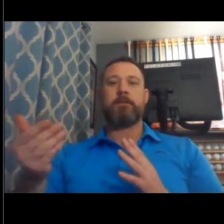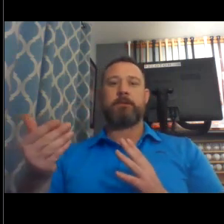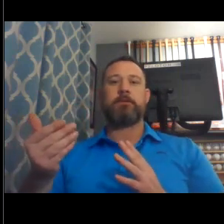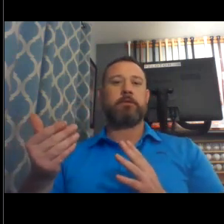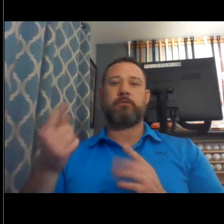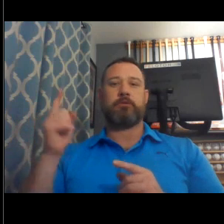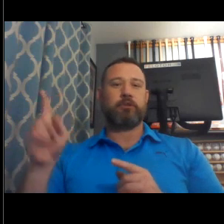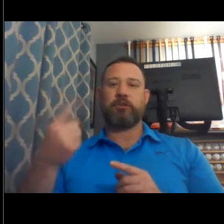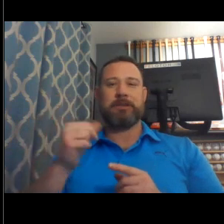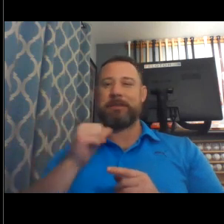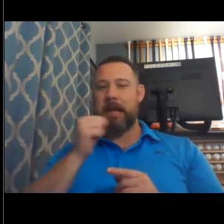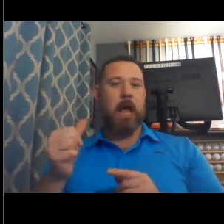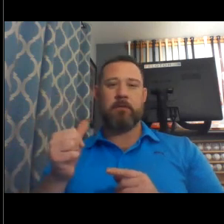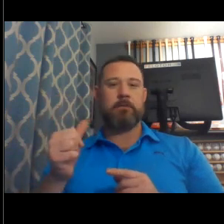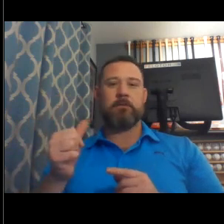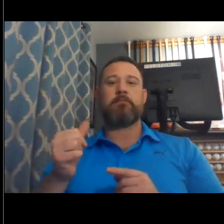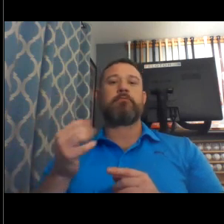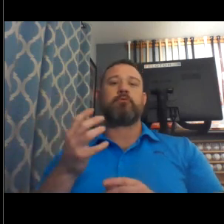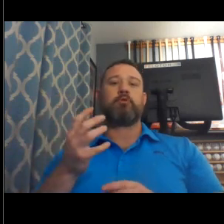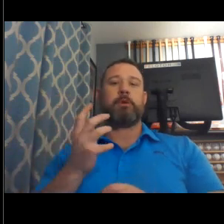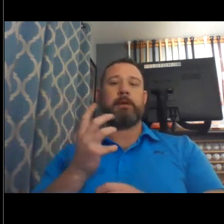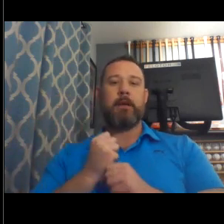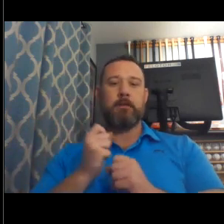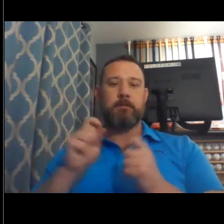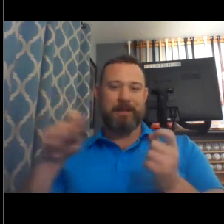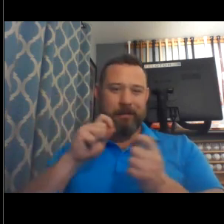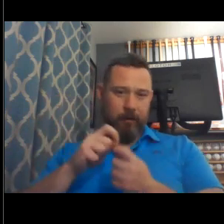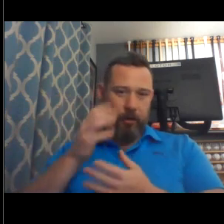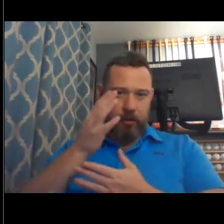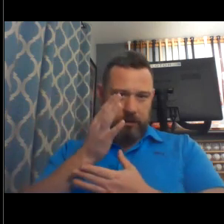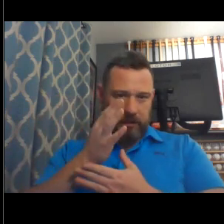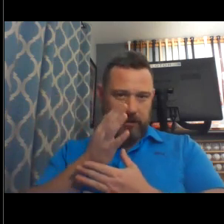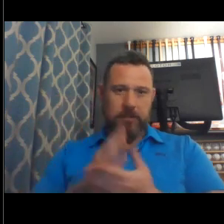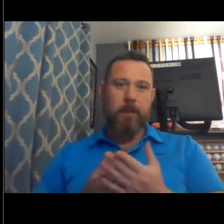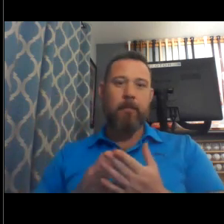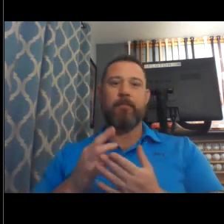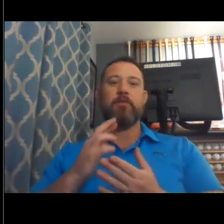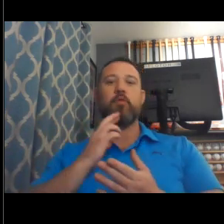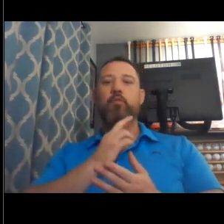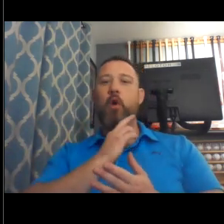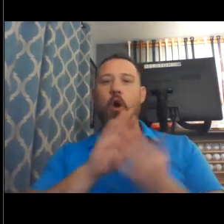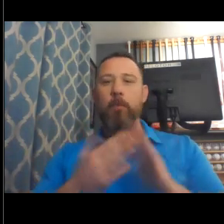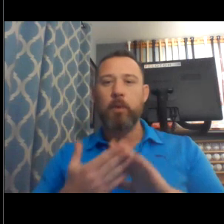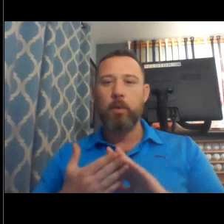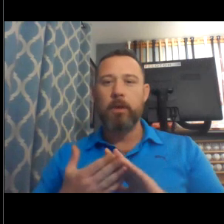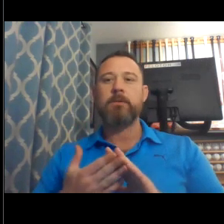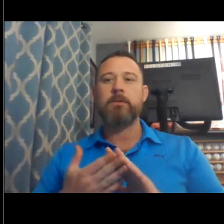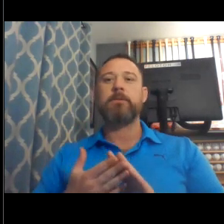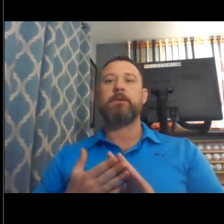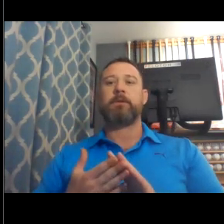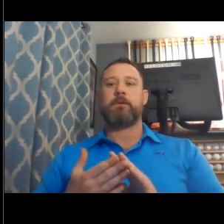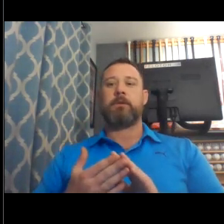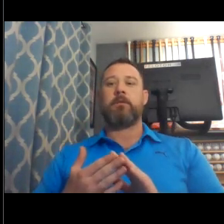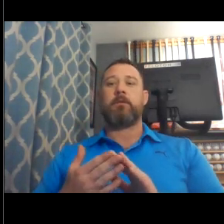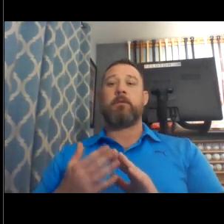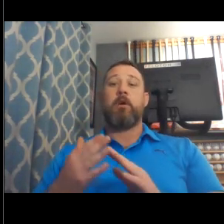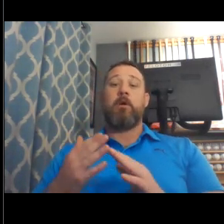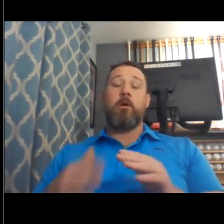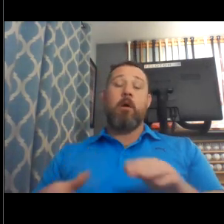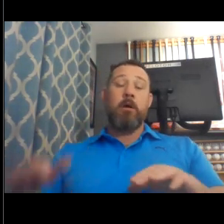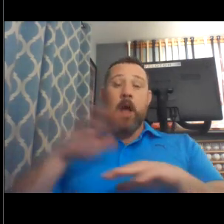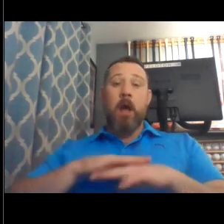just not feasible to get, particularly into some of these rural communities. On top of that, when we talk about